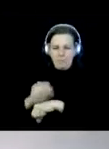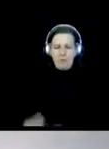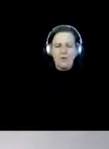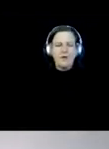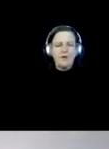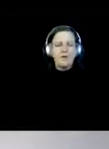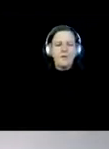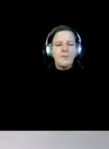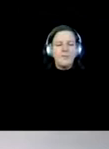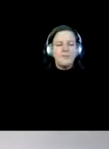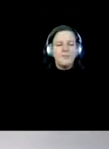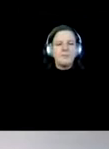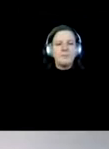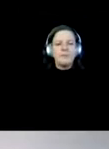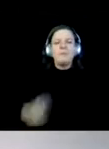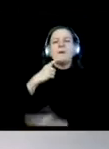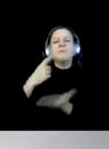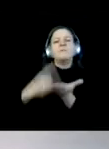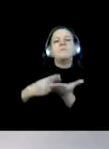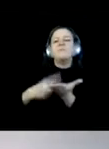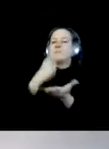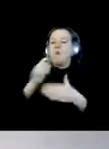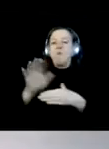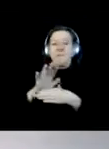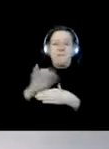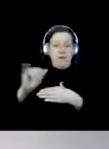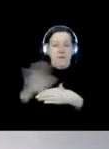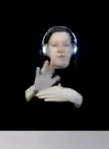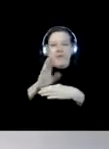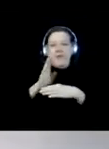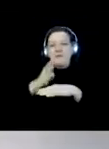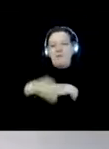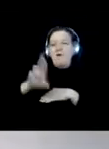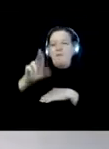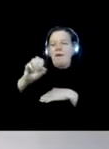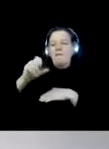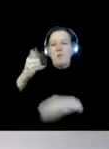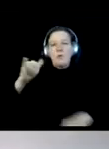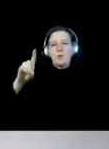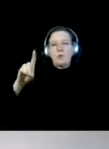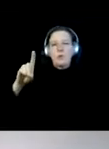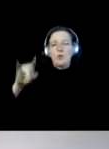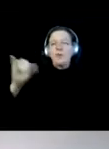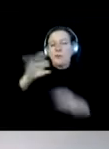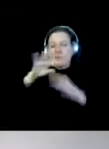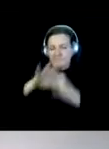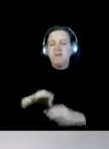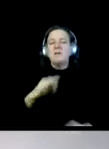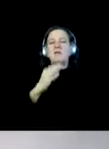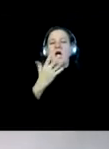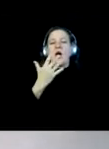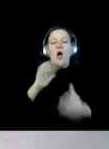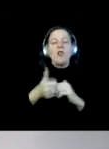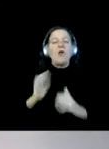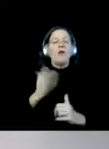So let's talk about Red Film, which is the film that follows Rose Gold. It's also about color and how our lived experience is